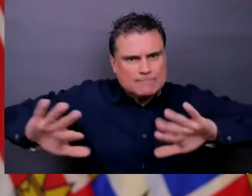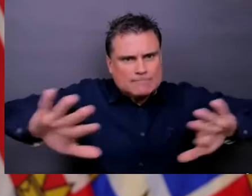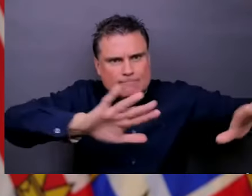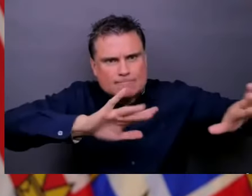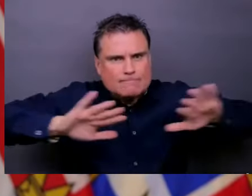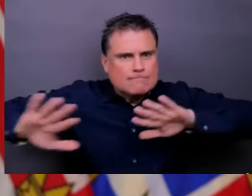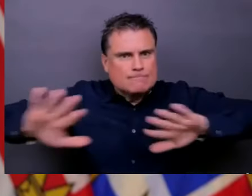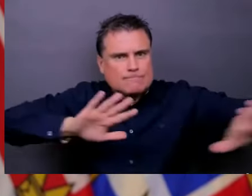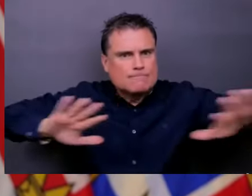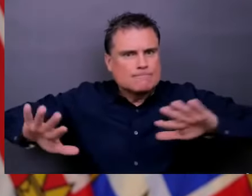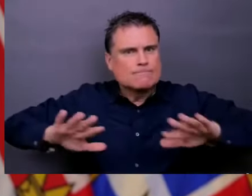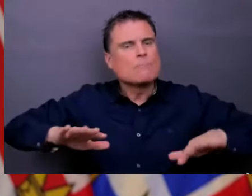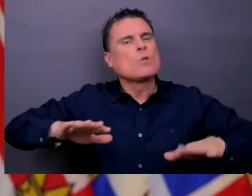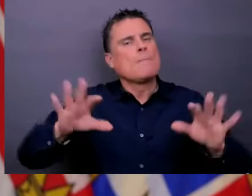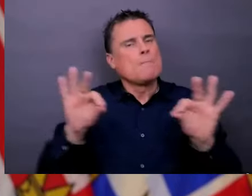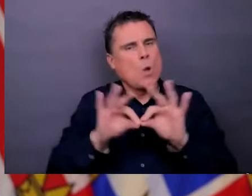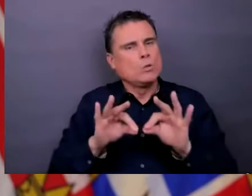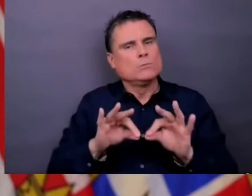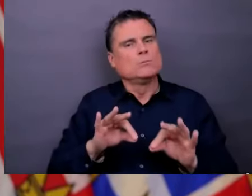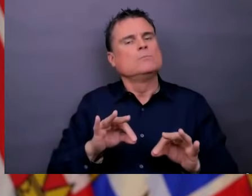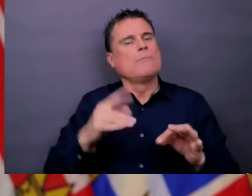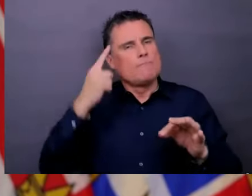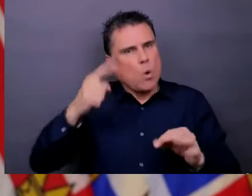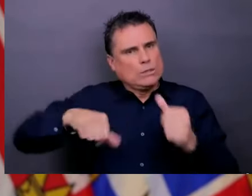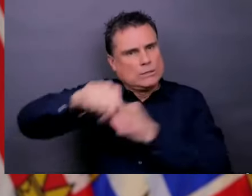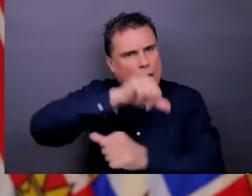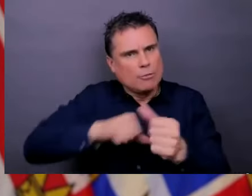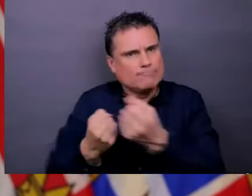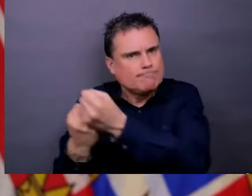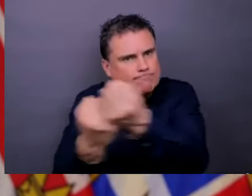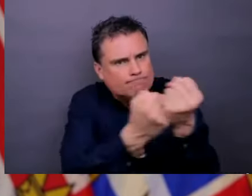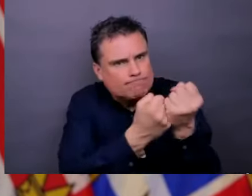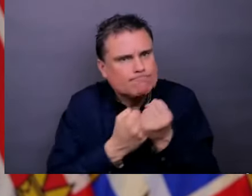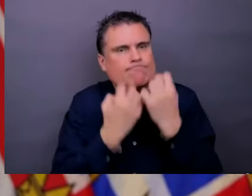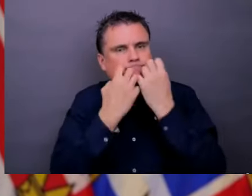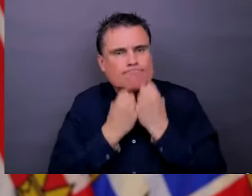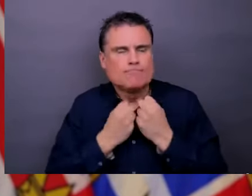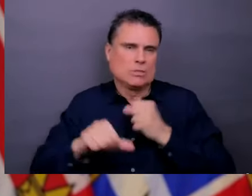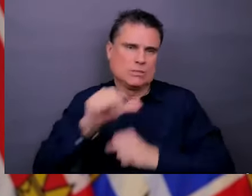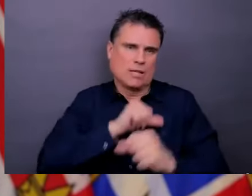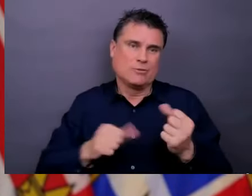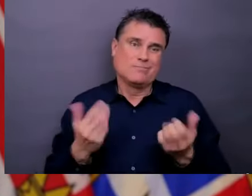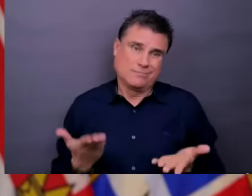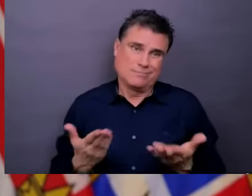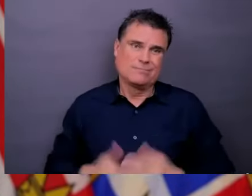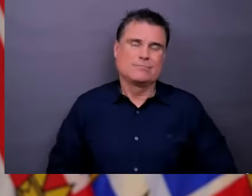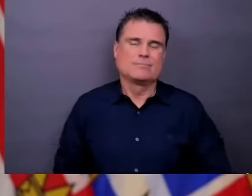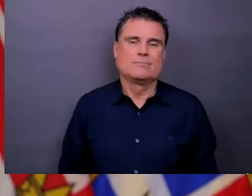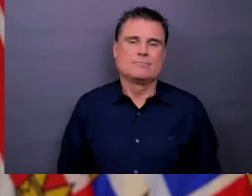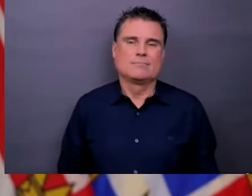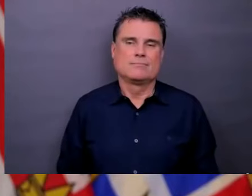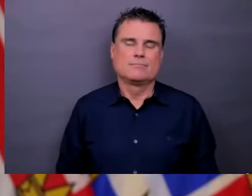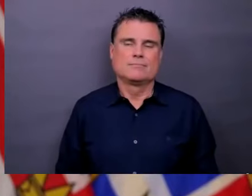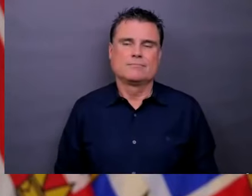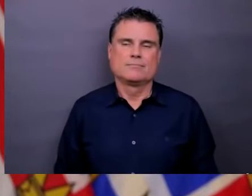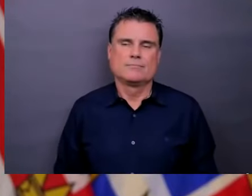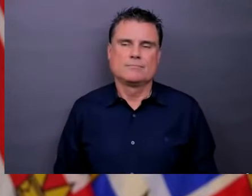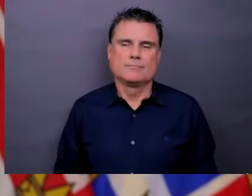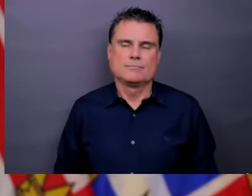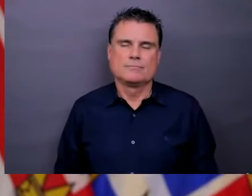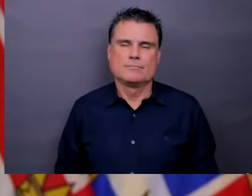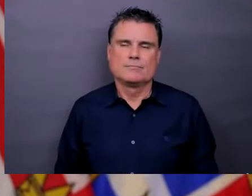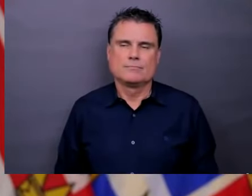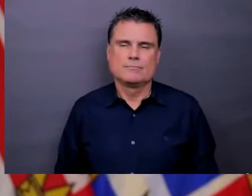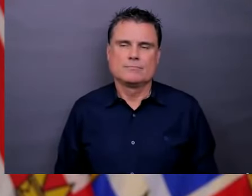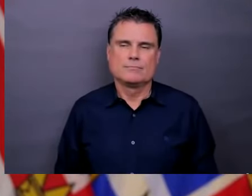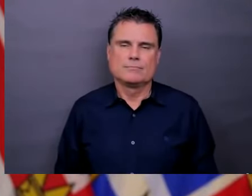I'm kind of sorry that I have to ask this next question, but it is about an owner of a local comedy club that says British Columbians could use a laugh